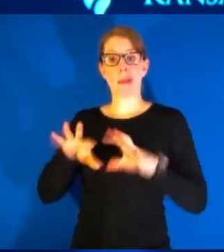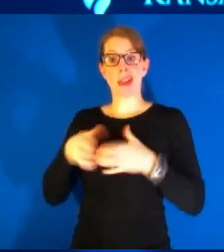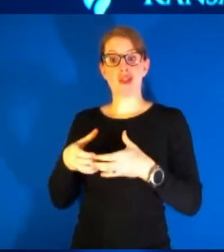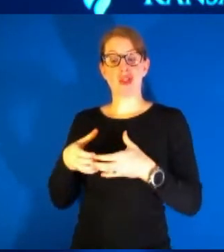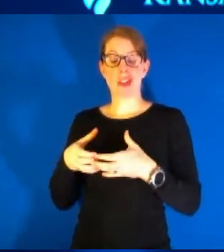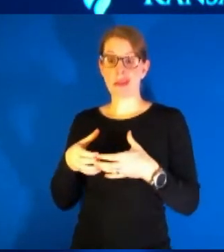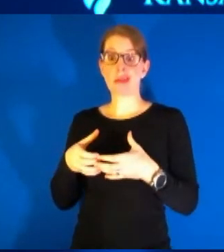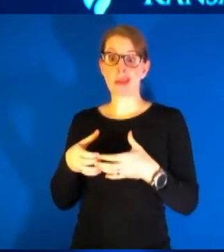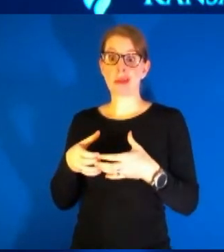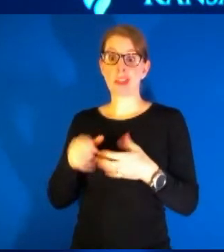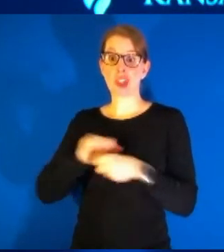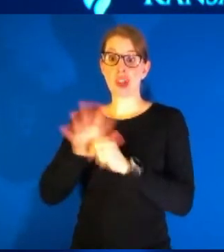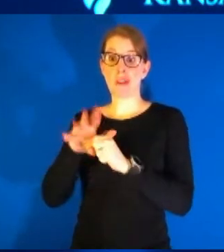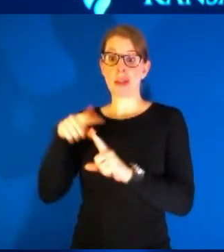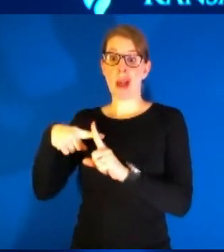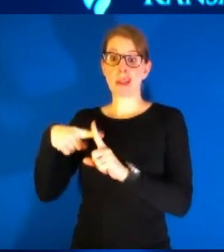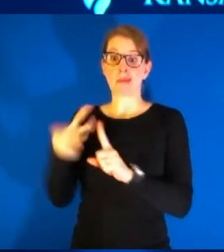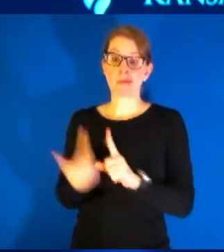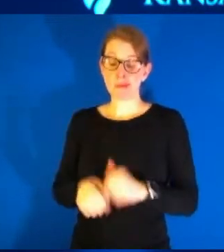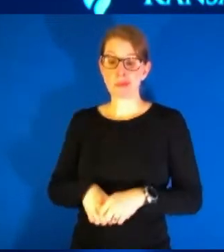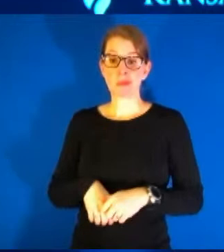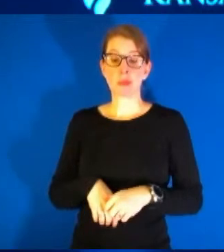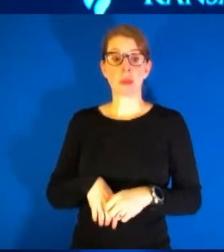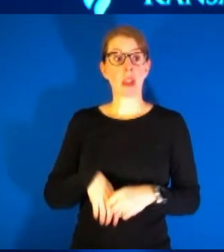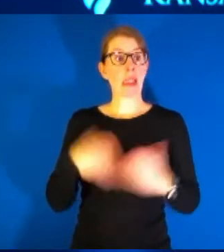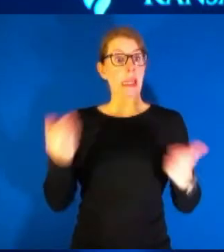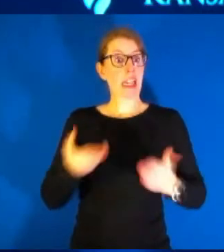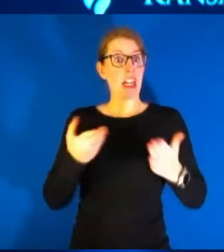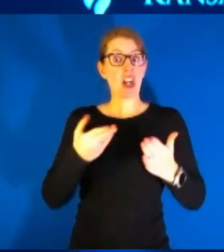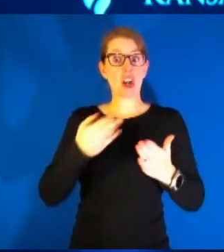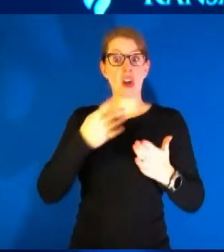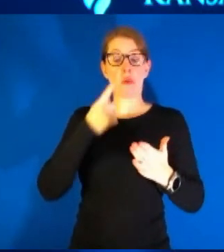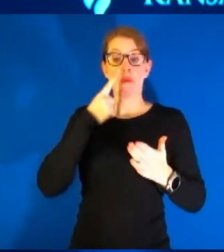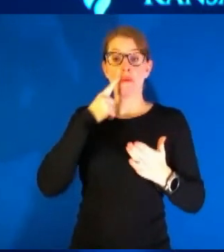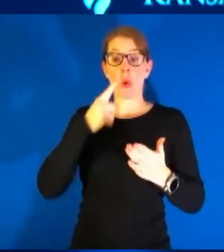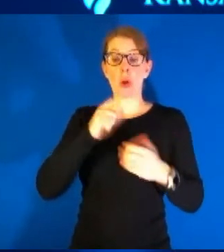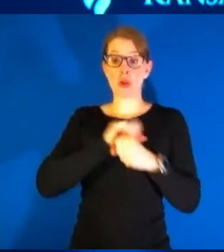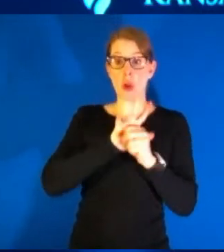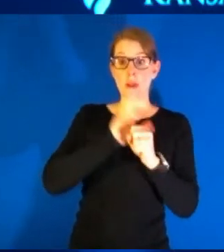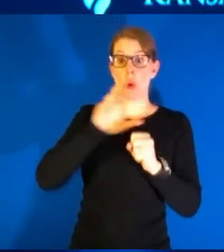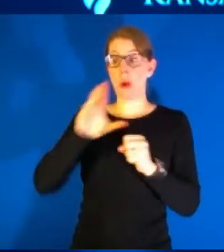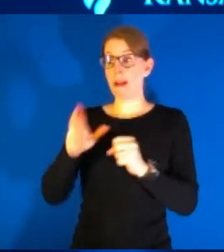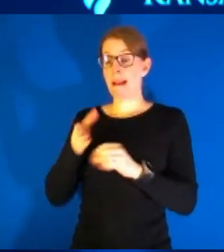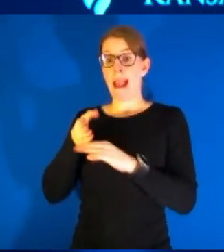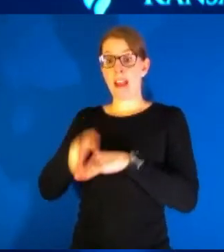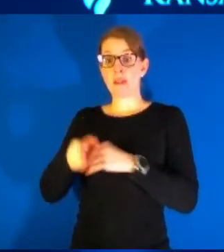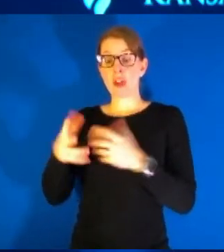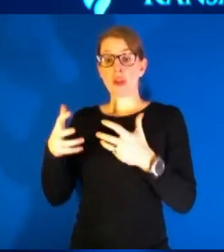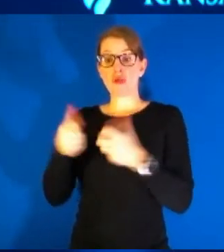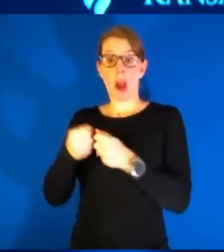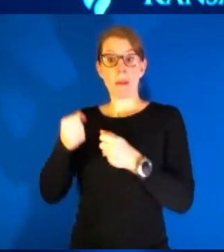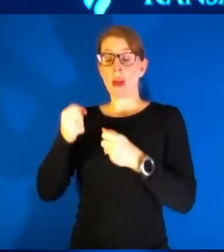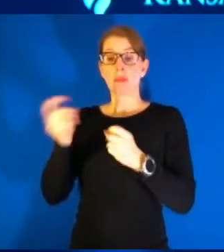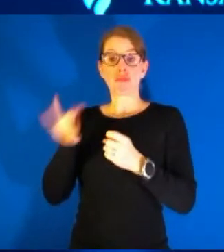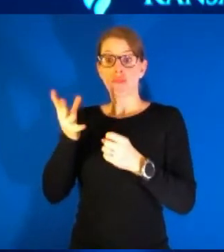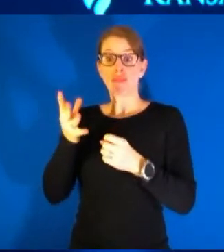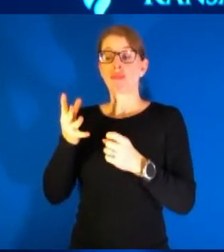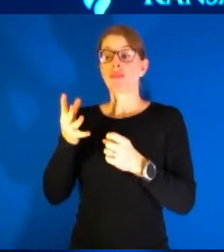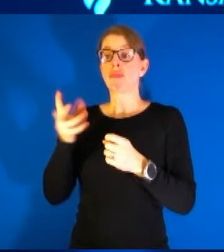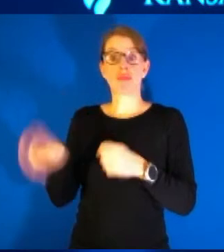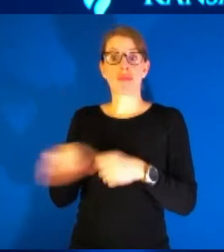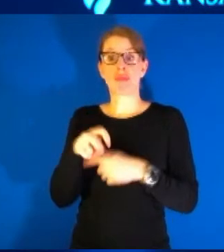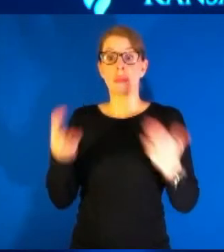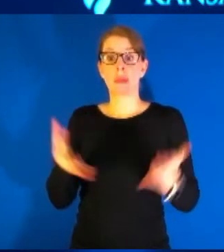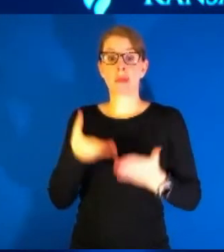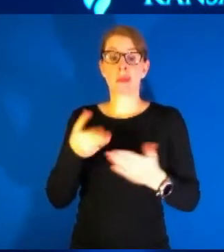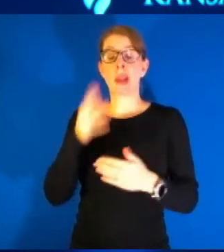whether they're here for COVID or they happen to be COVID after a trauma or whatever it might be. So I'm hoping here in the next couple weeks that we're going